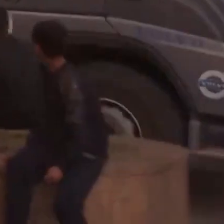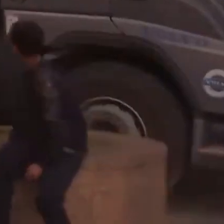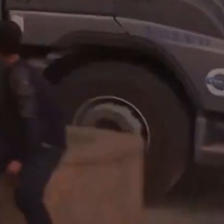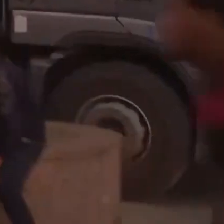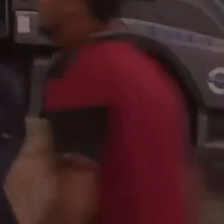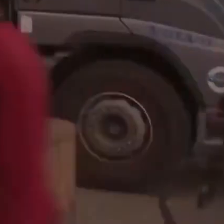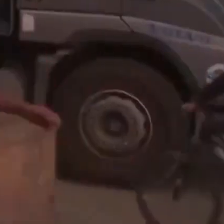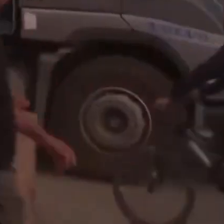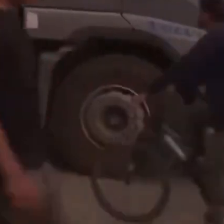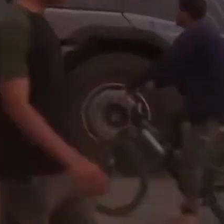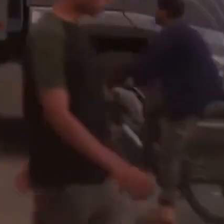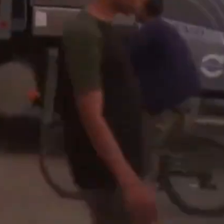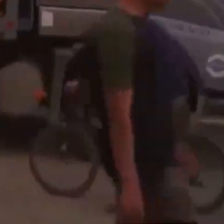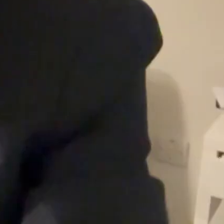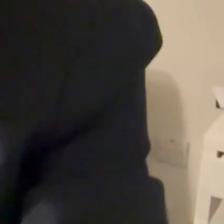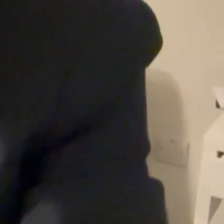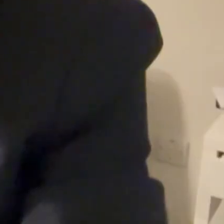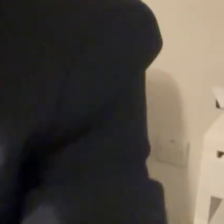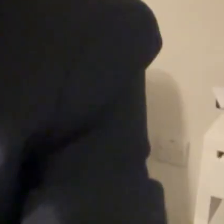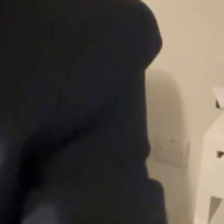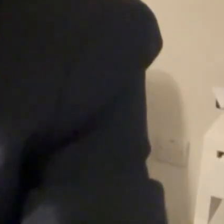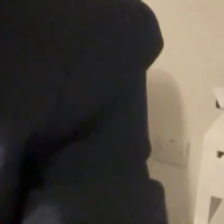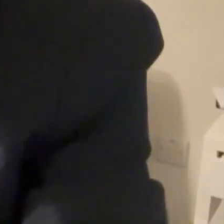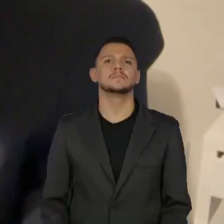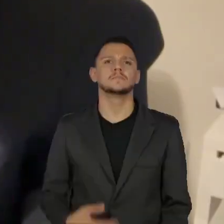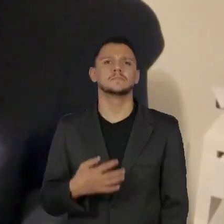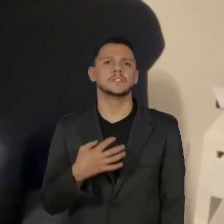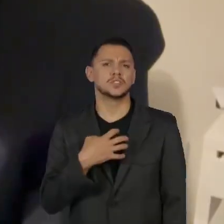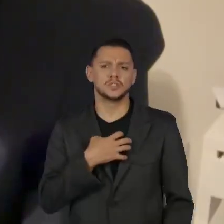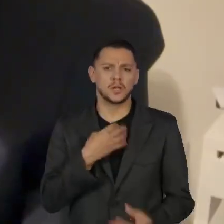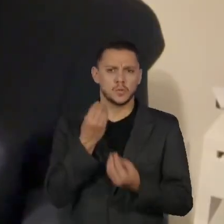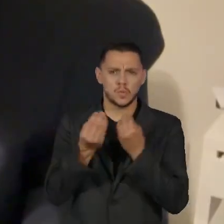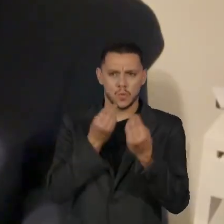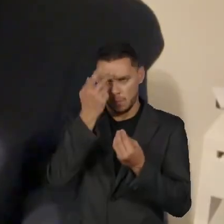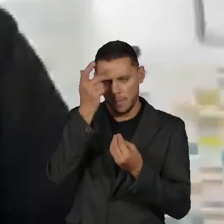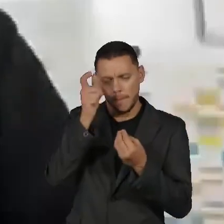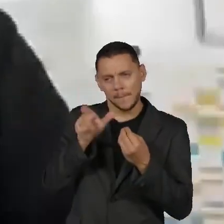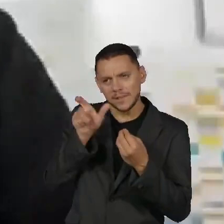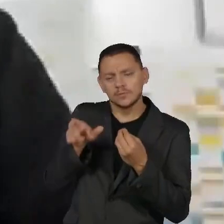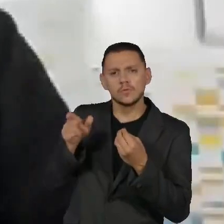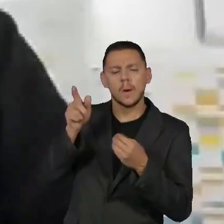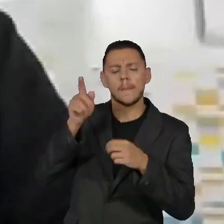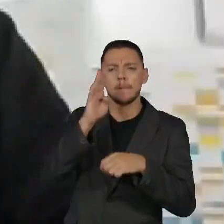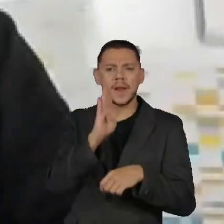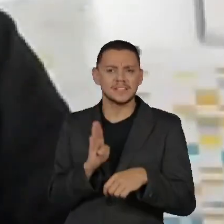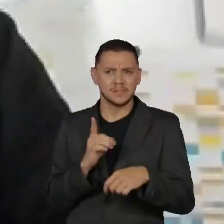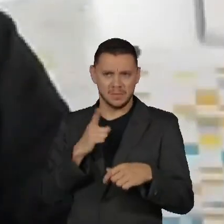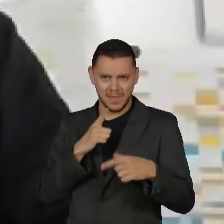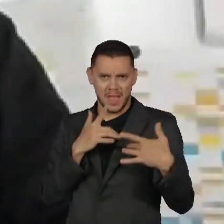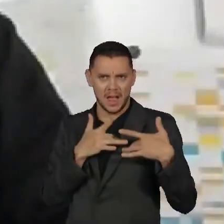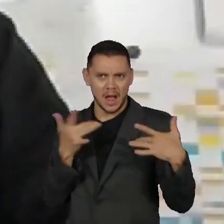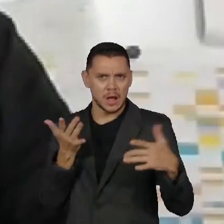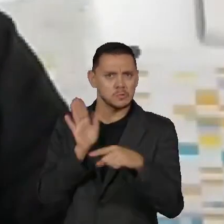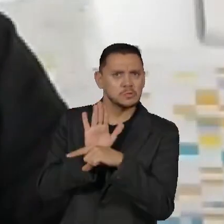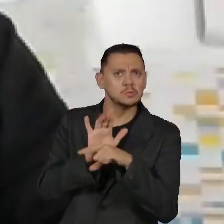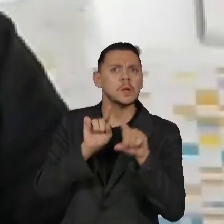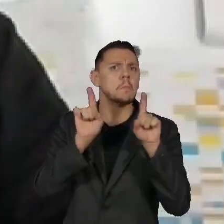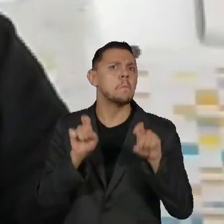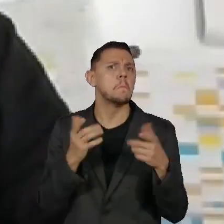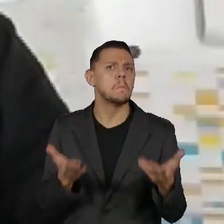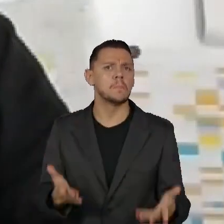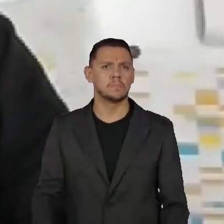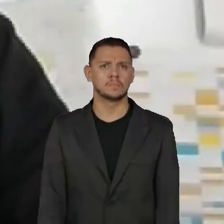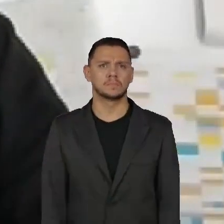to also move there. E como está a generosidade do público brasileiro? Brazilians have been really supportive